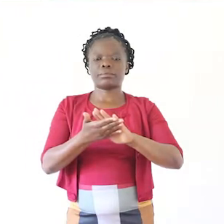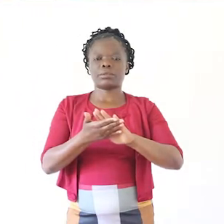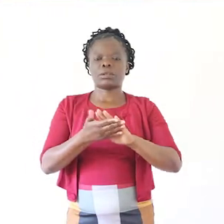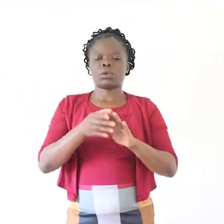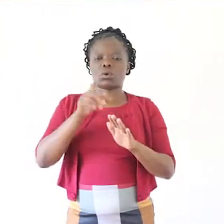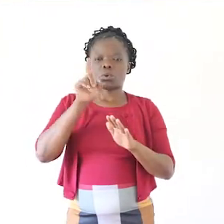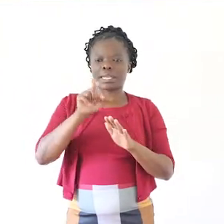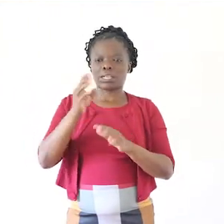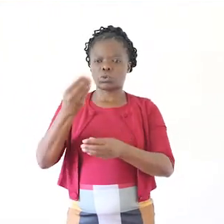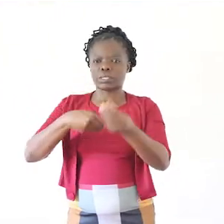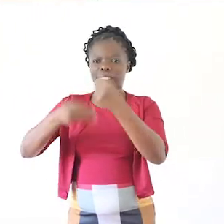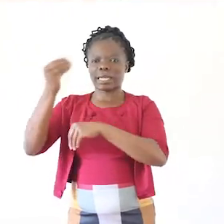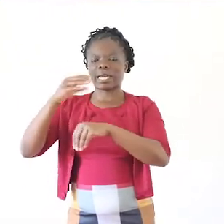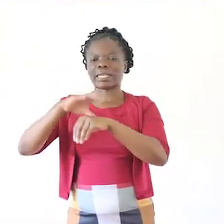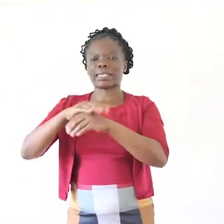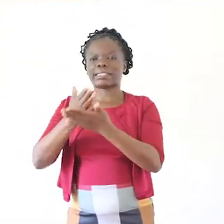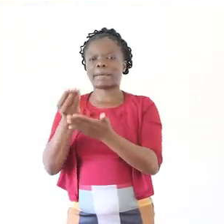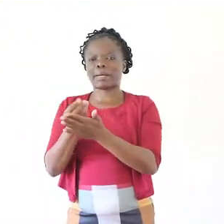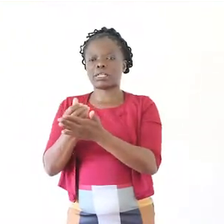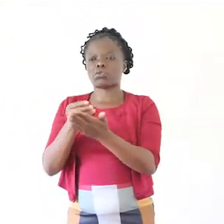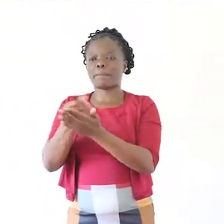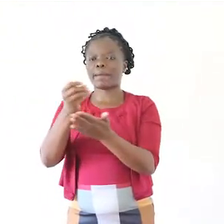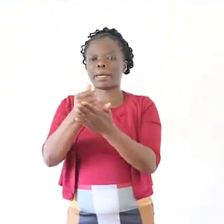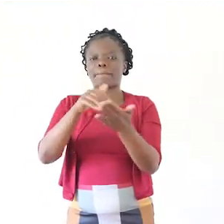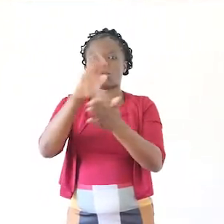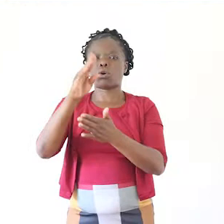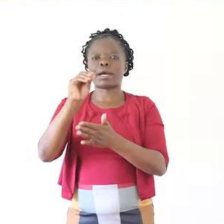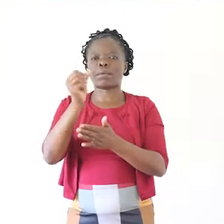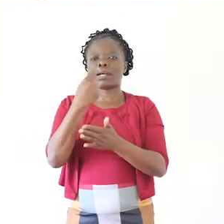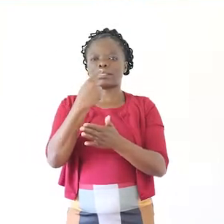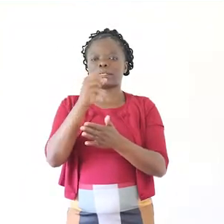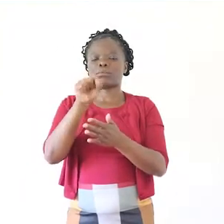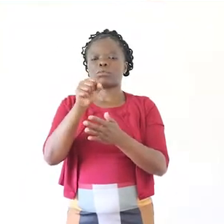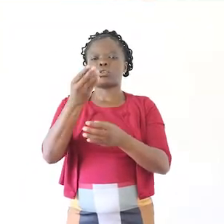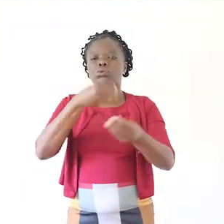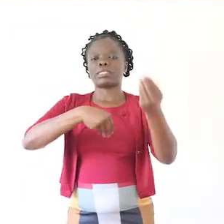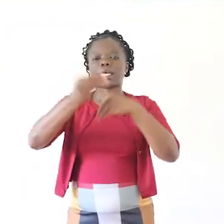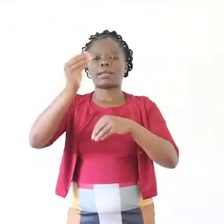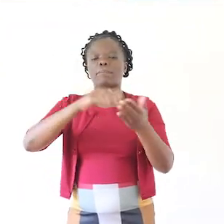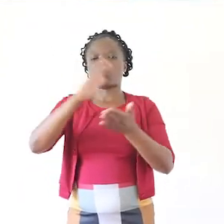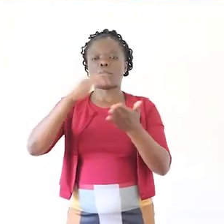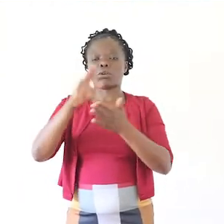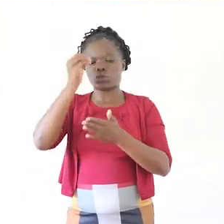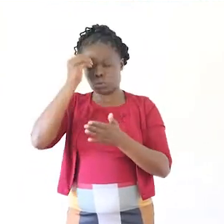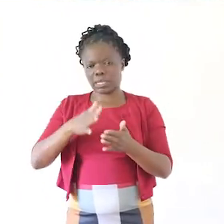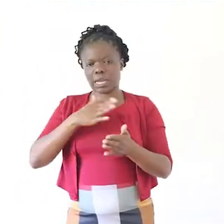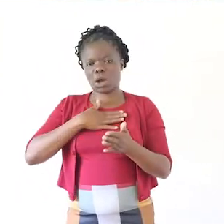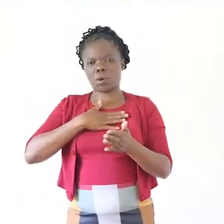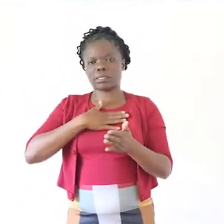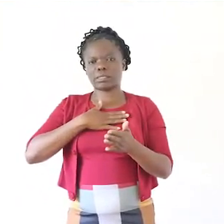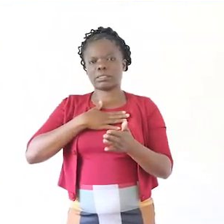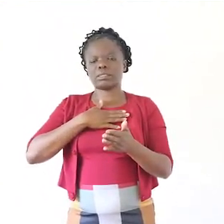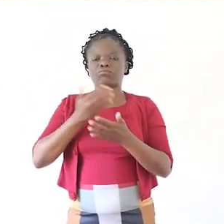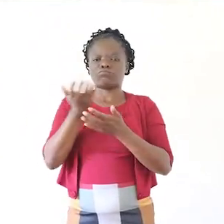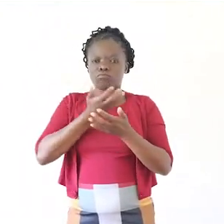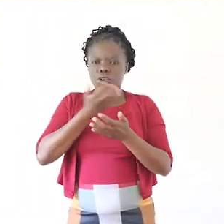We need this one to sell and get some income. We buy more groundnuts so that we can even be selling. Our students, they use it for